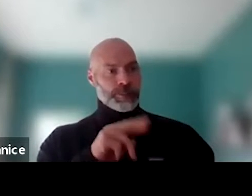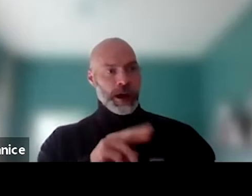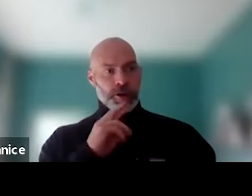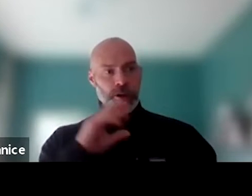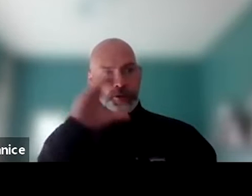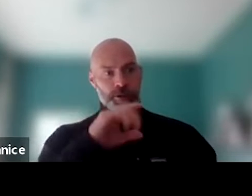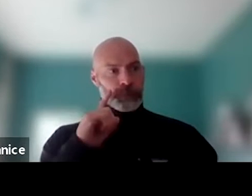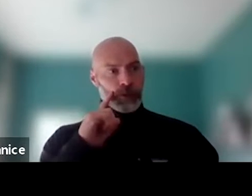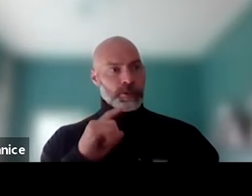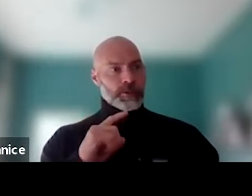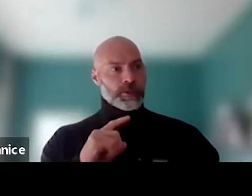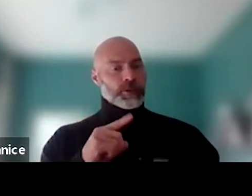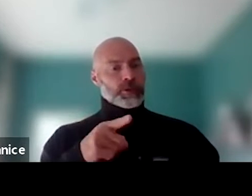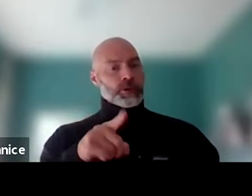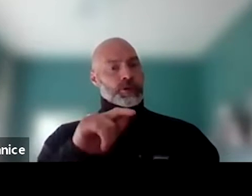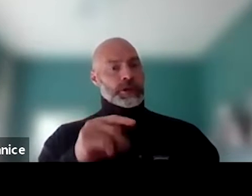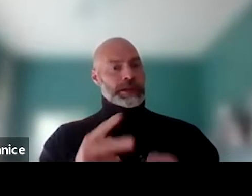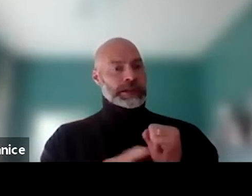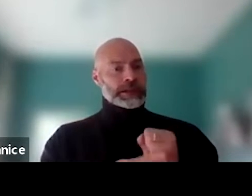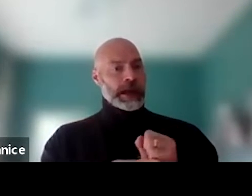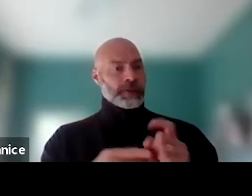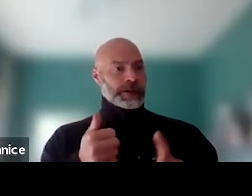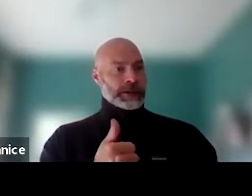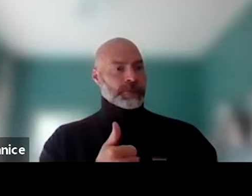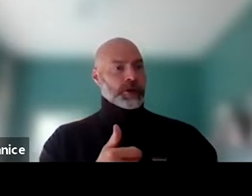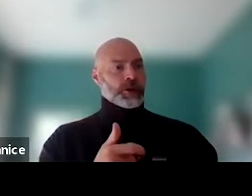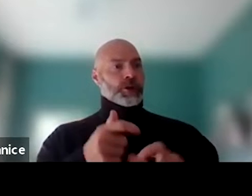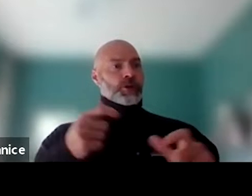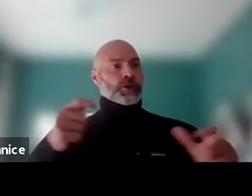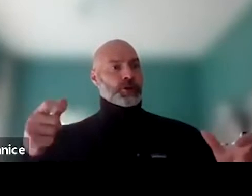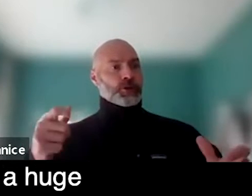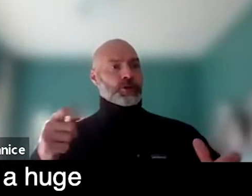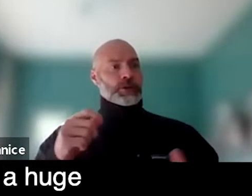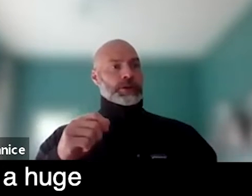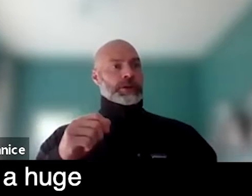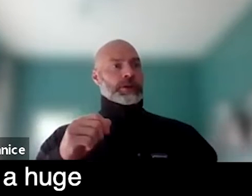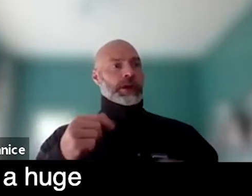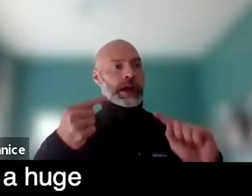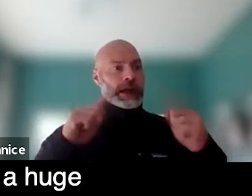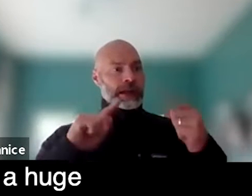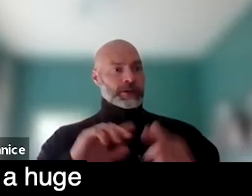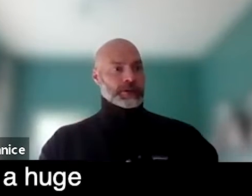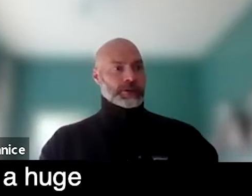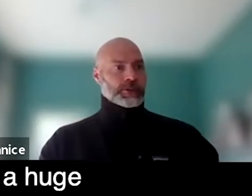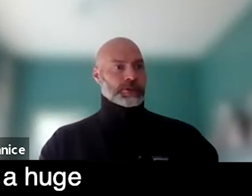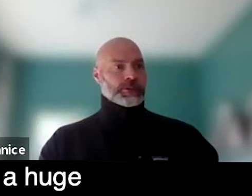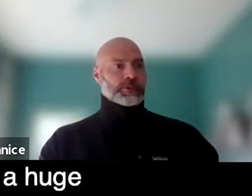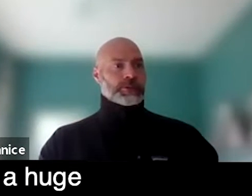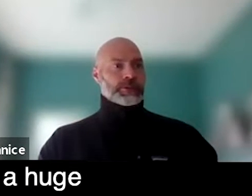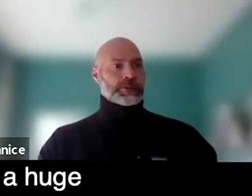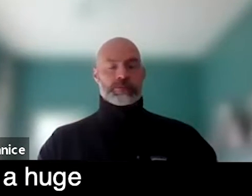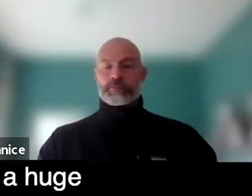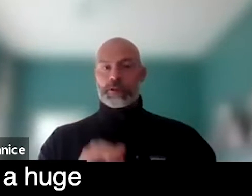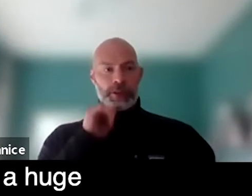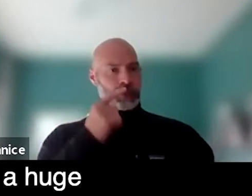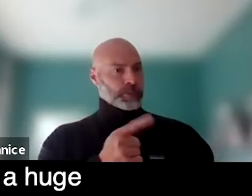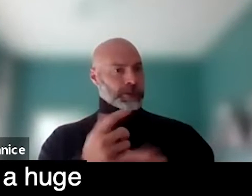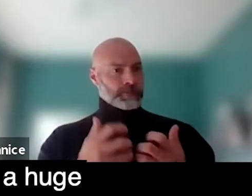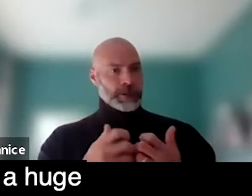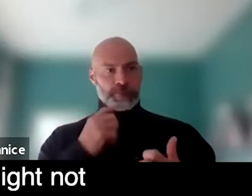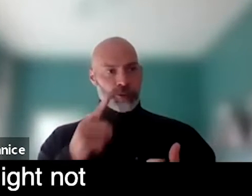And if they don't provide the responses that you're looking for, just save yourself a huge headache down the